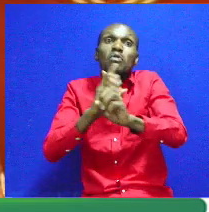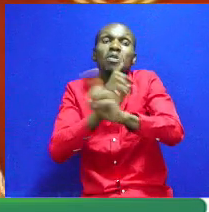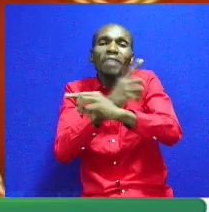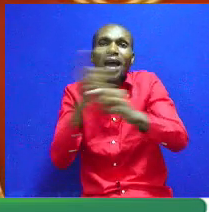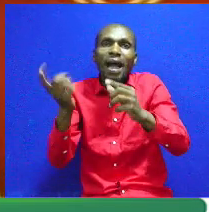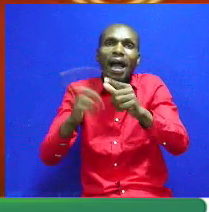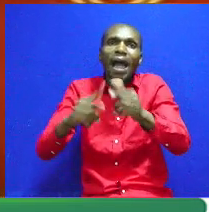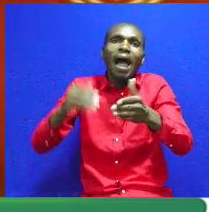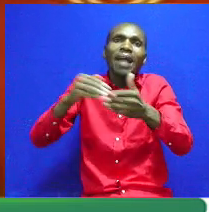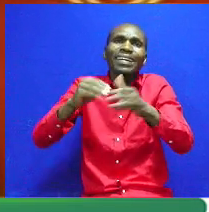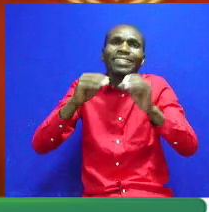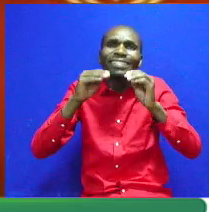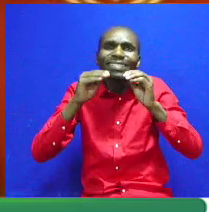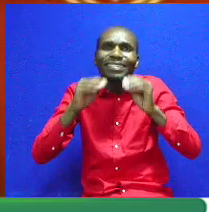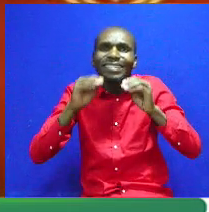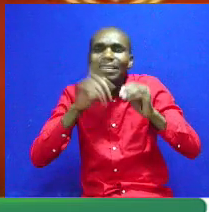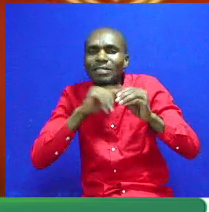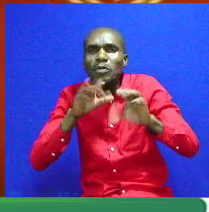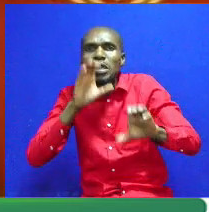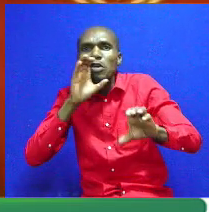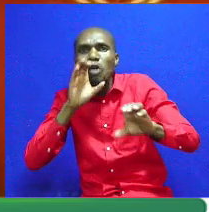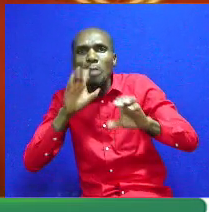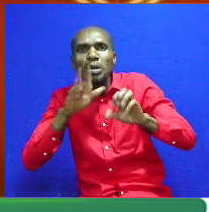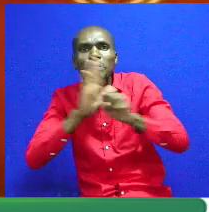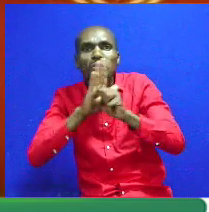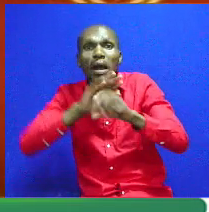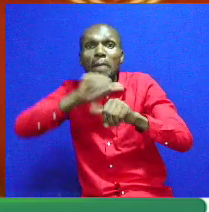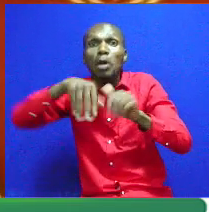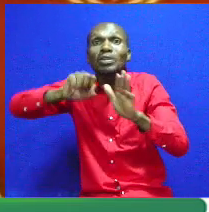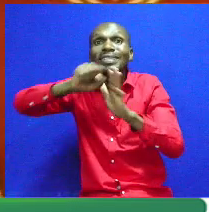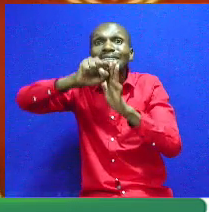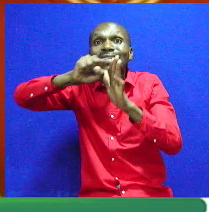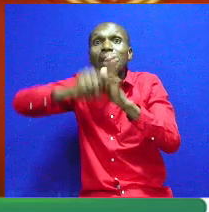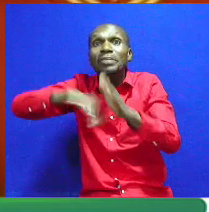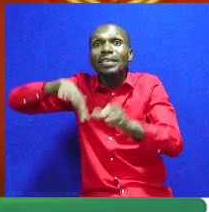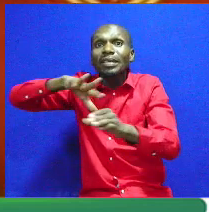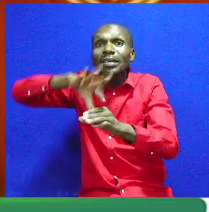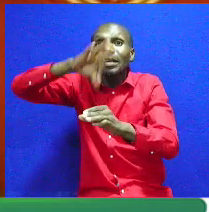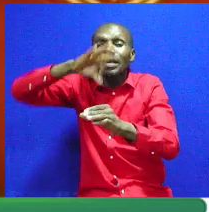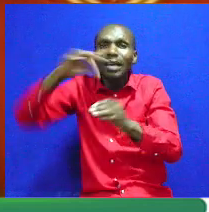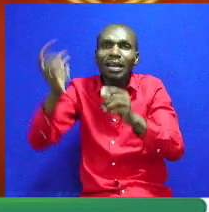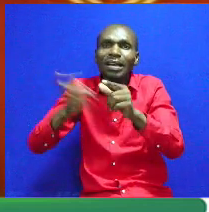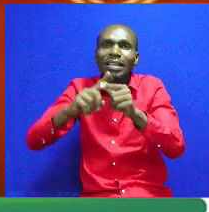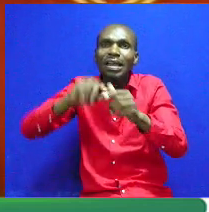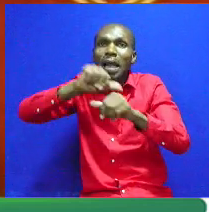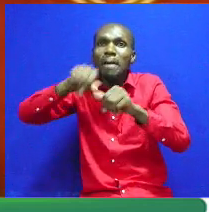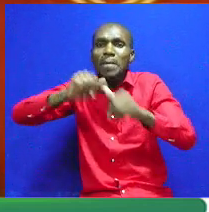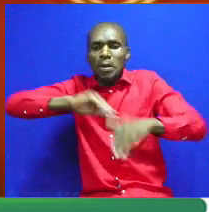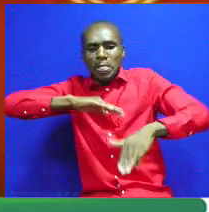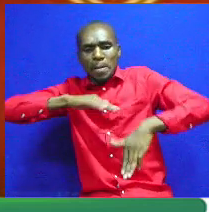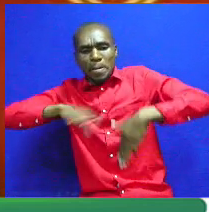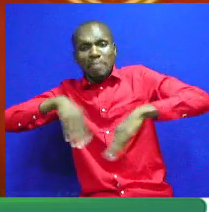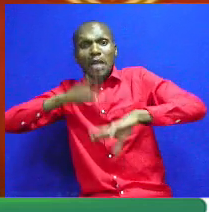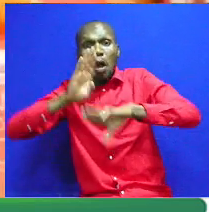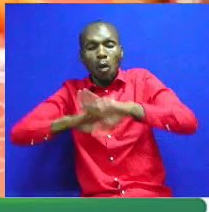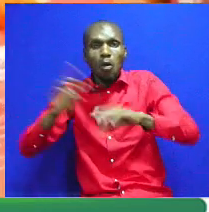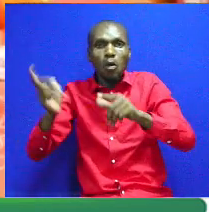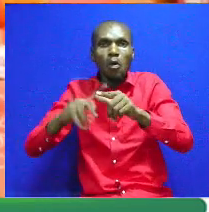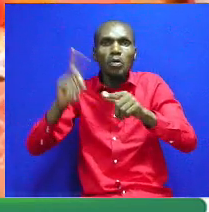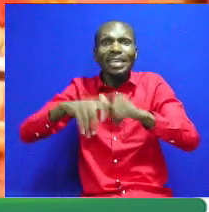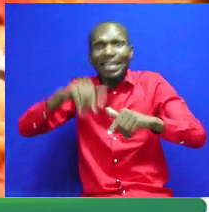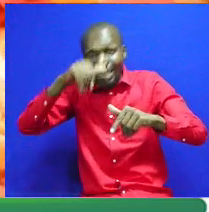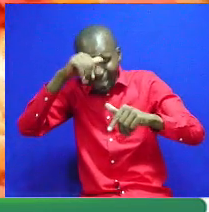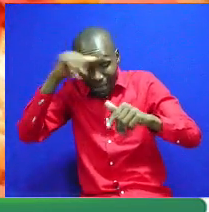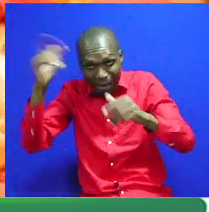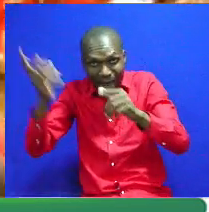been mentored. We have talked to them about career development, about discipline, about diligence.